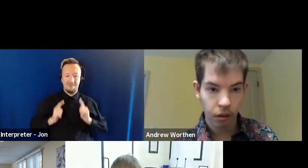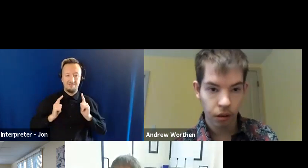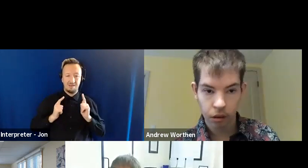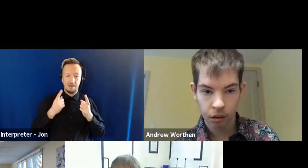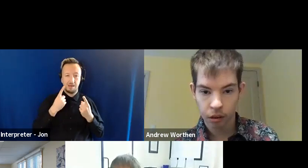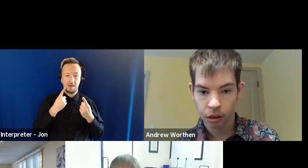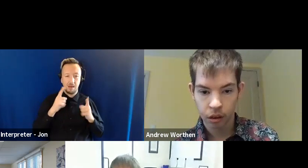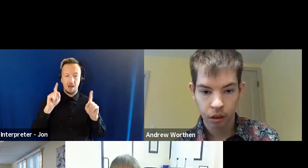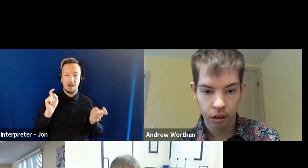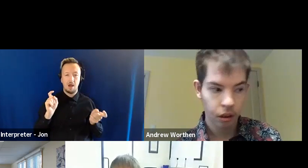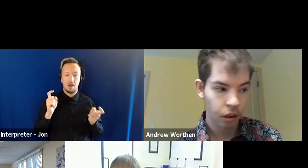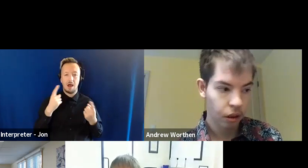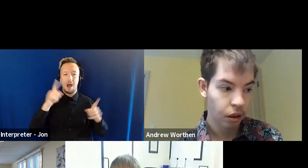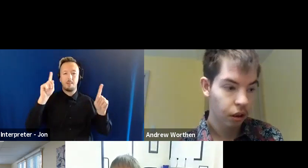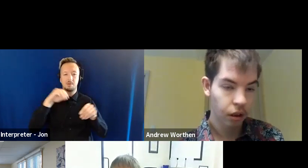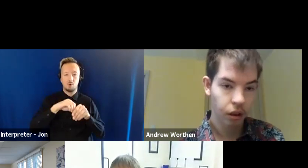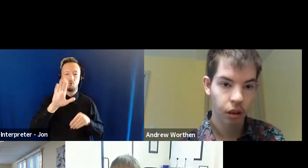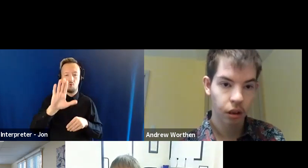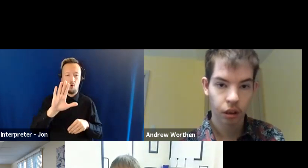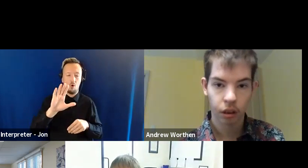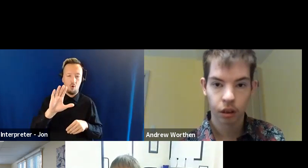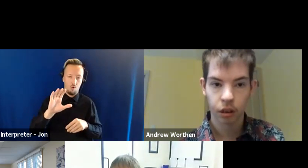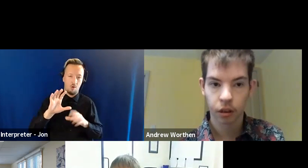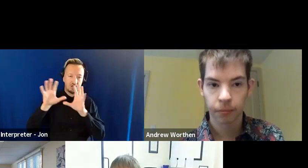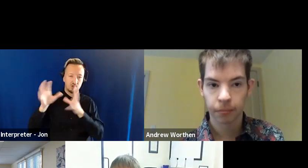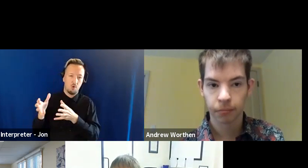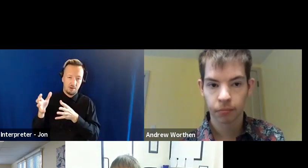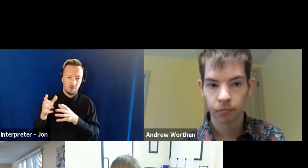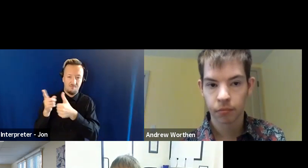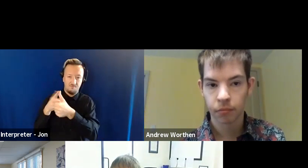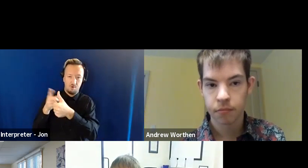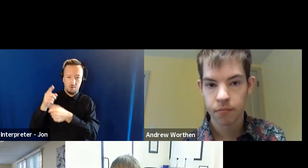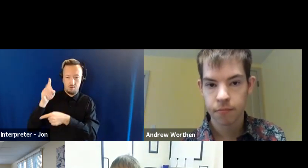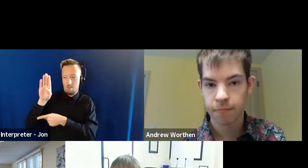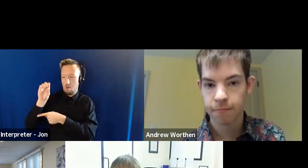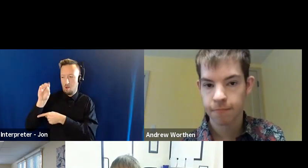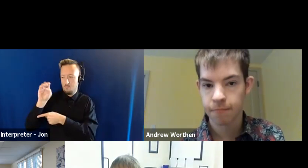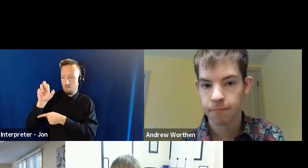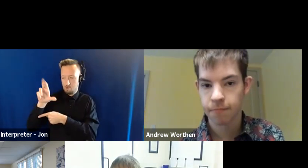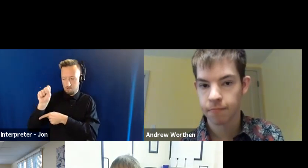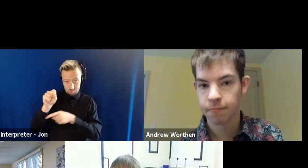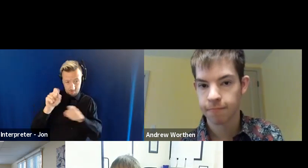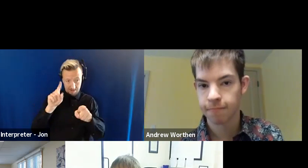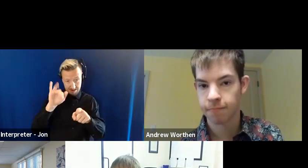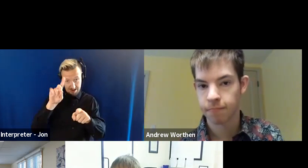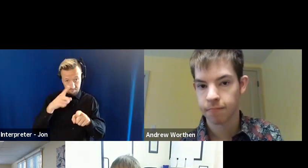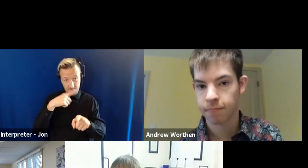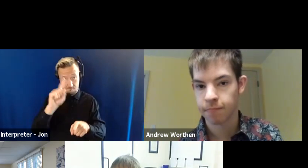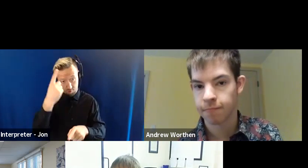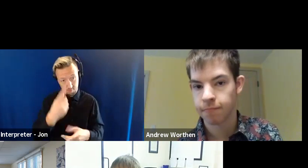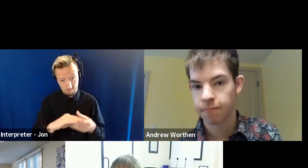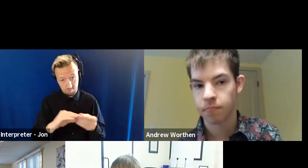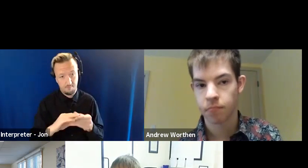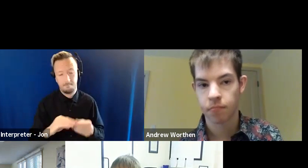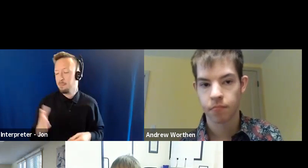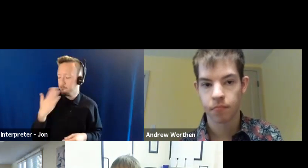in your generation? And we're going to go ahead and start with the boomers. And David, I would appreciate it if you would start us off.